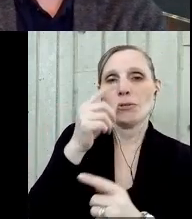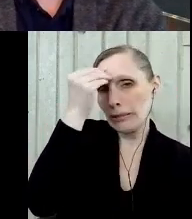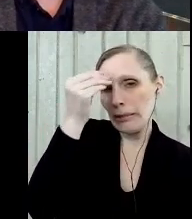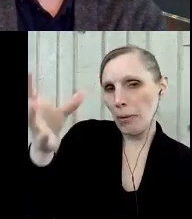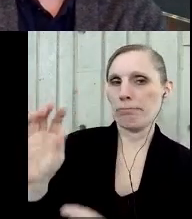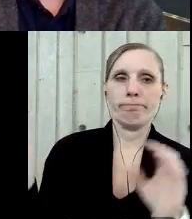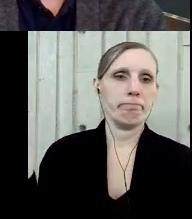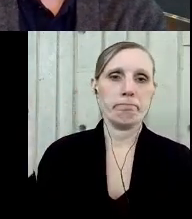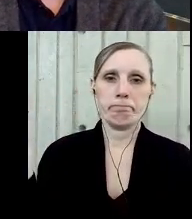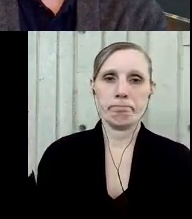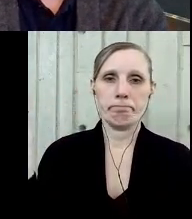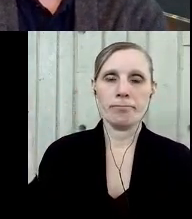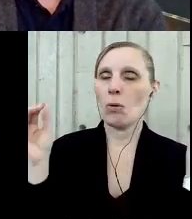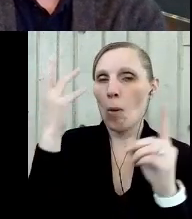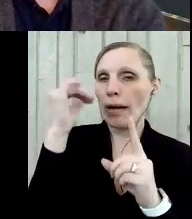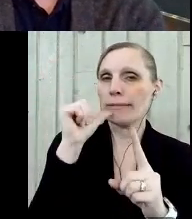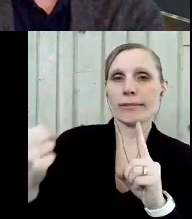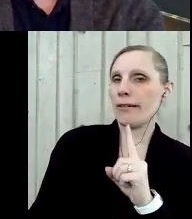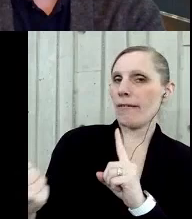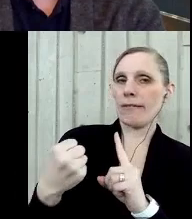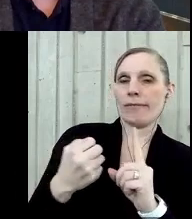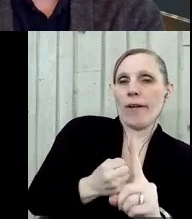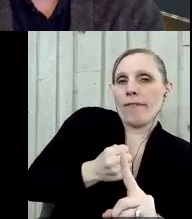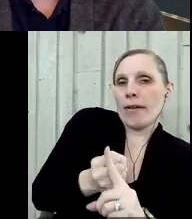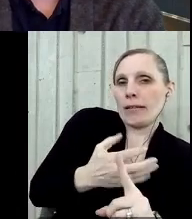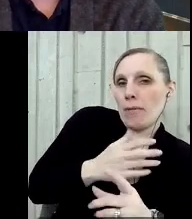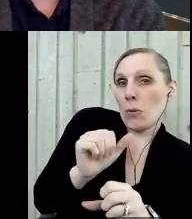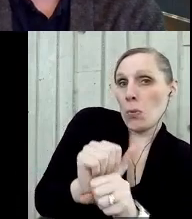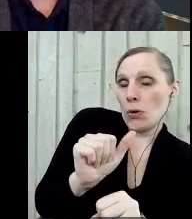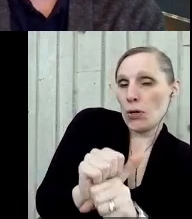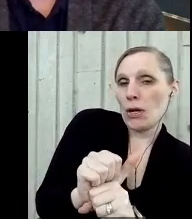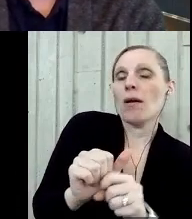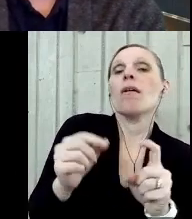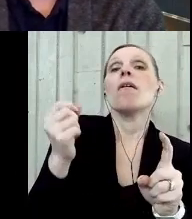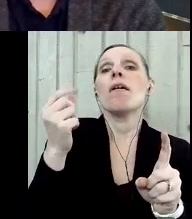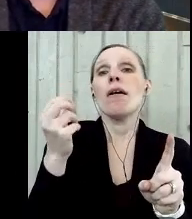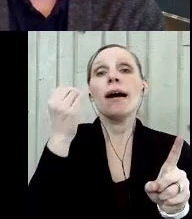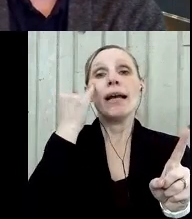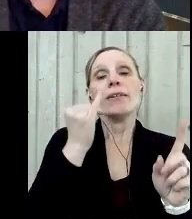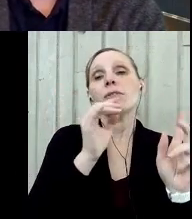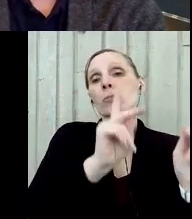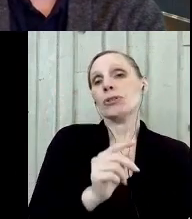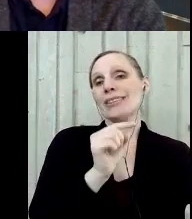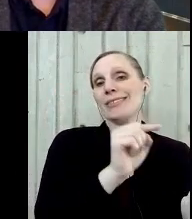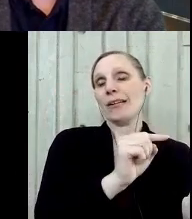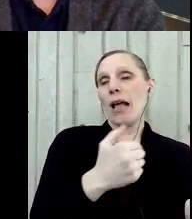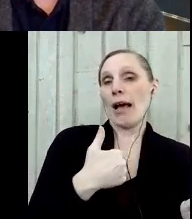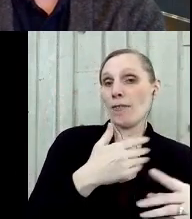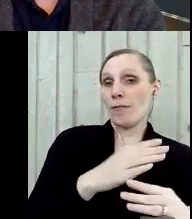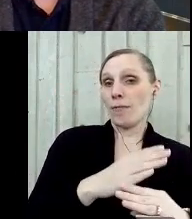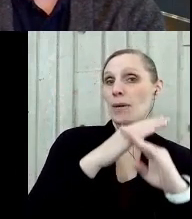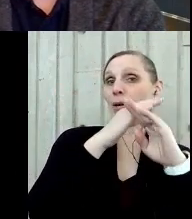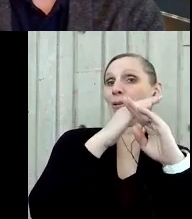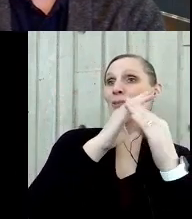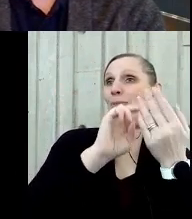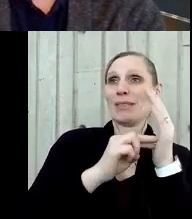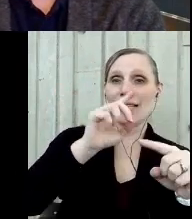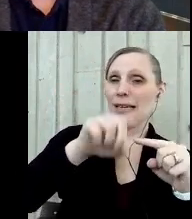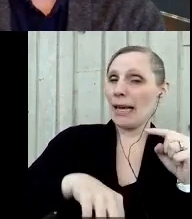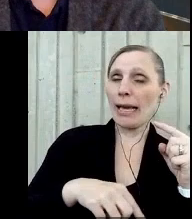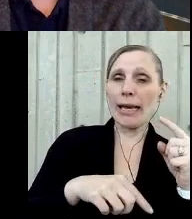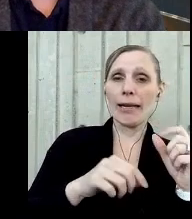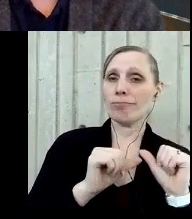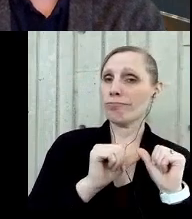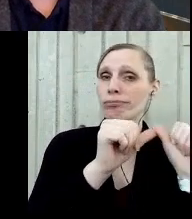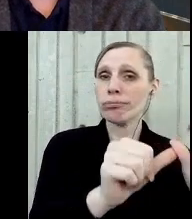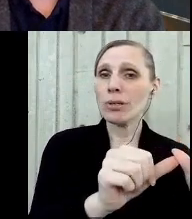individual's work may be challenged, or there may be a barrier to them being able to complete their tasks because of